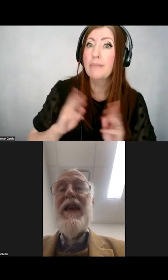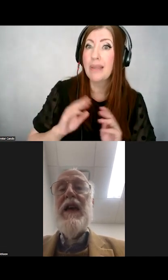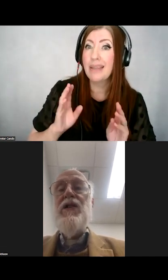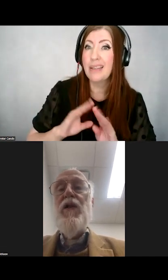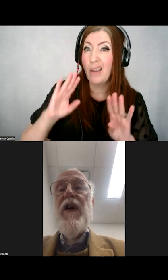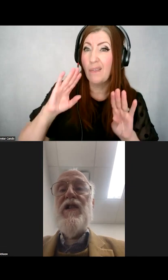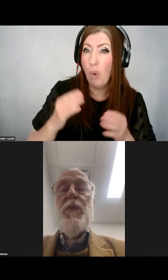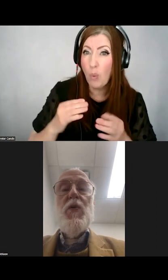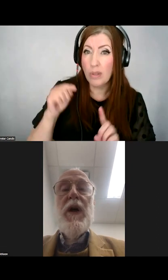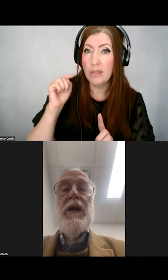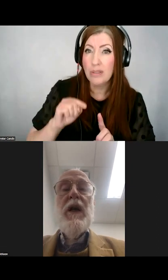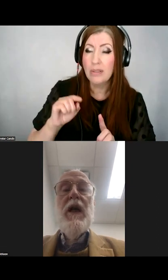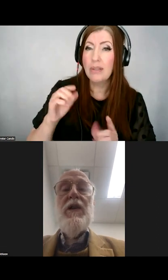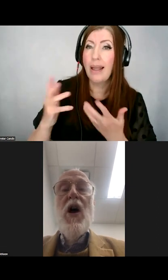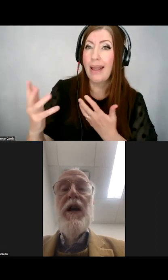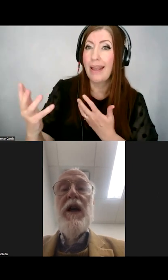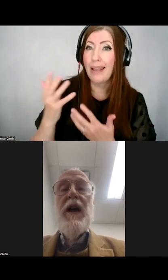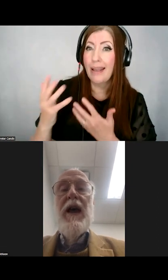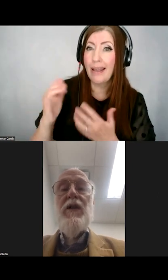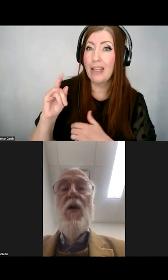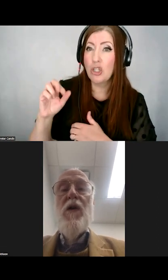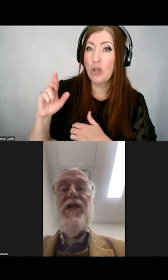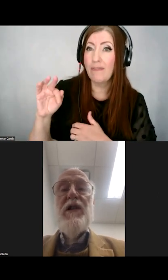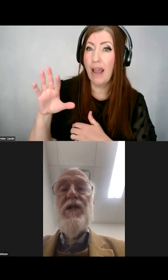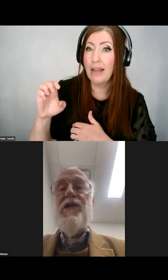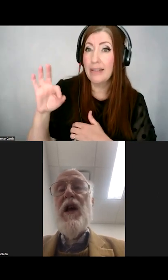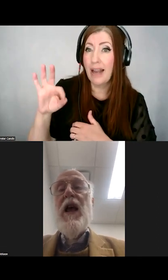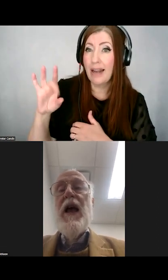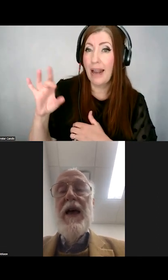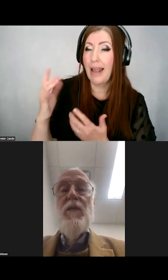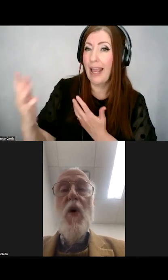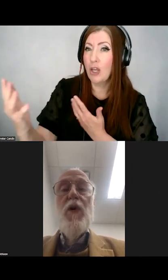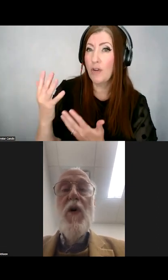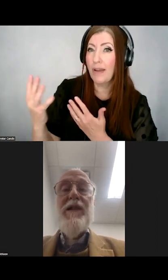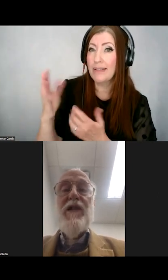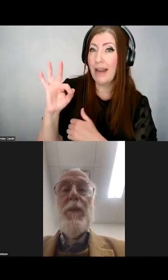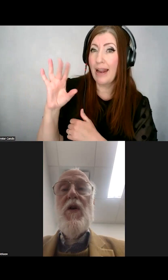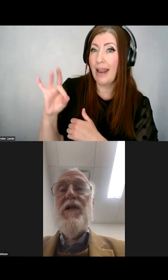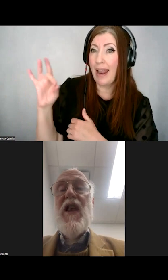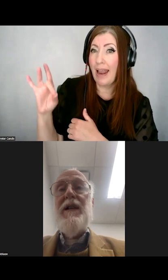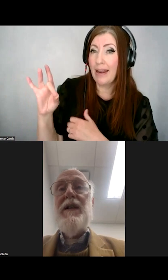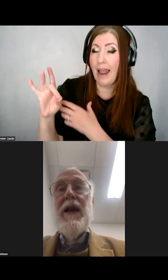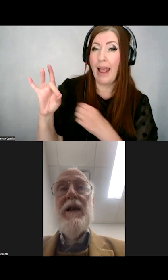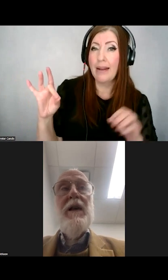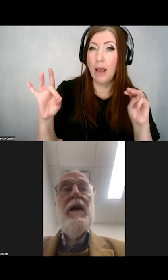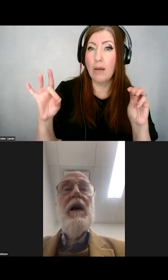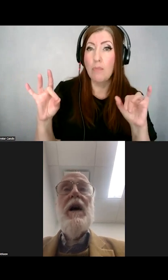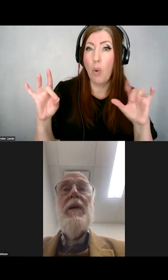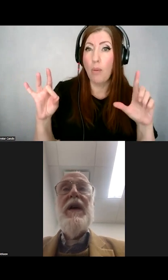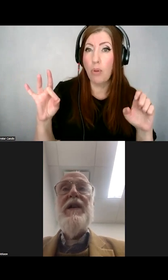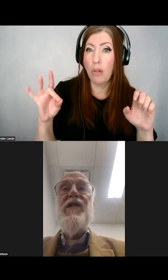on the interface between 988 call centers and mobile crisis, because that